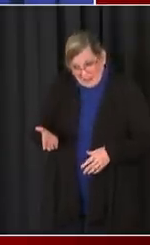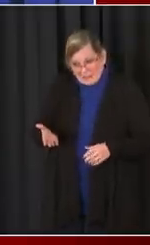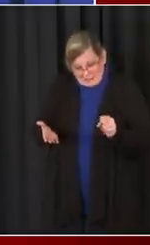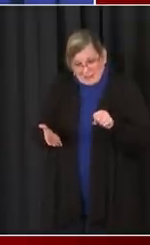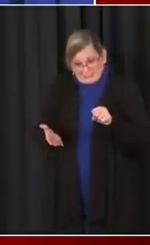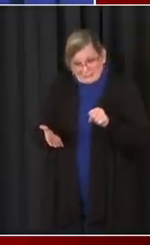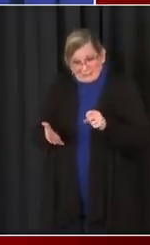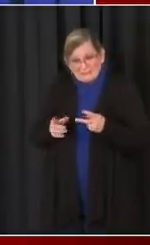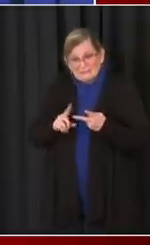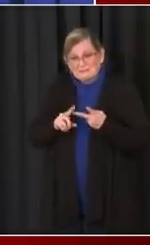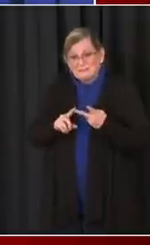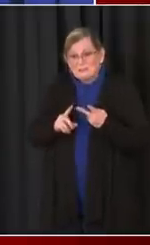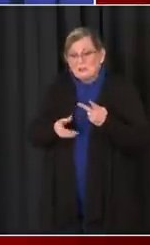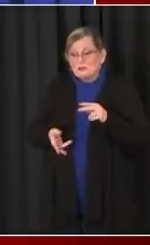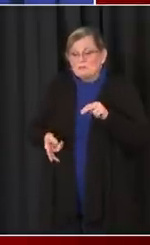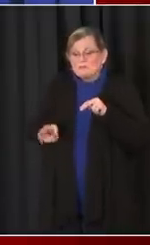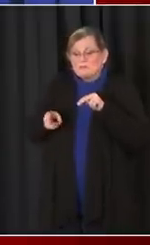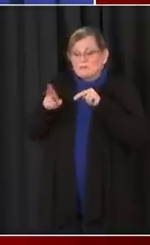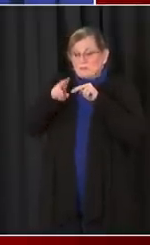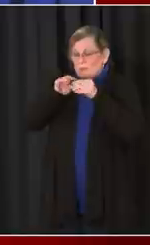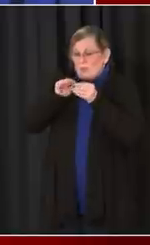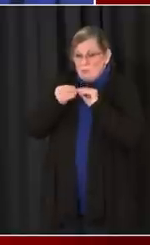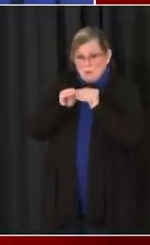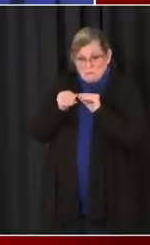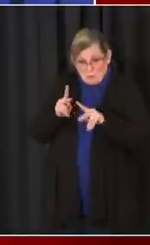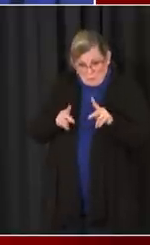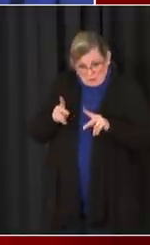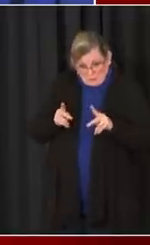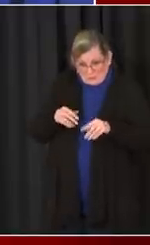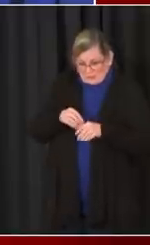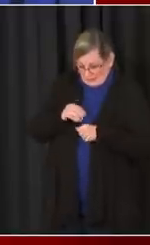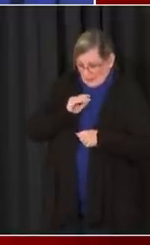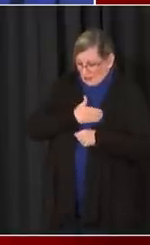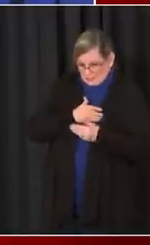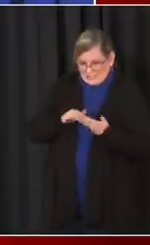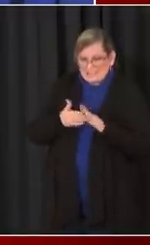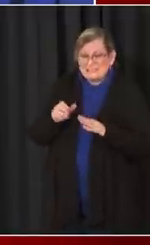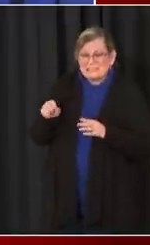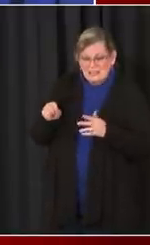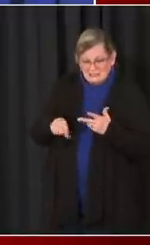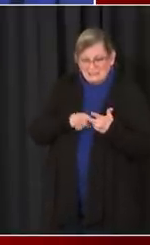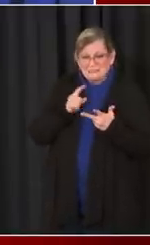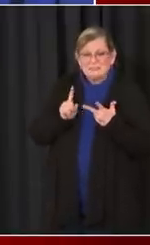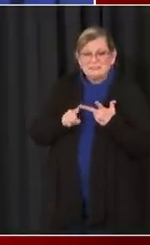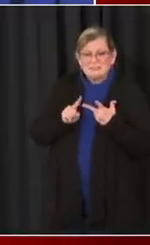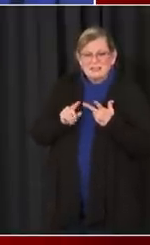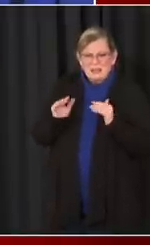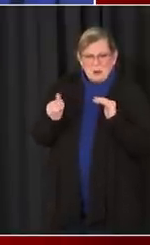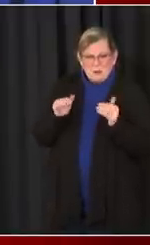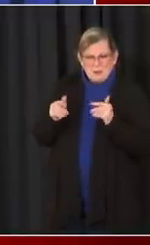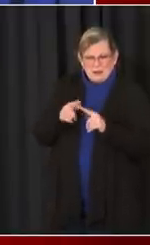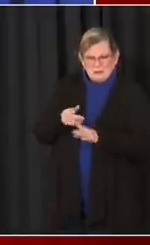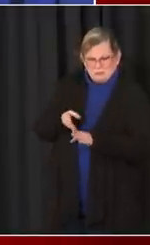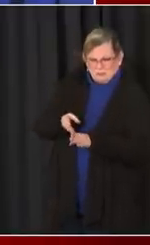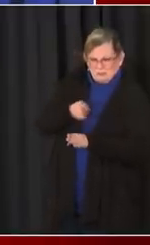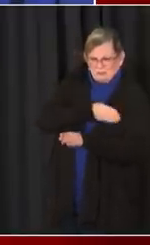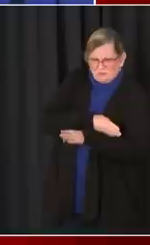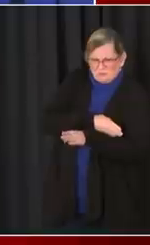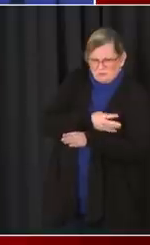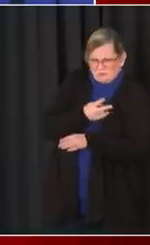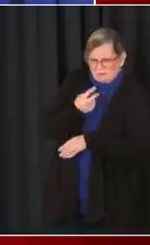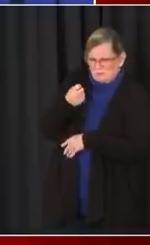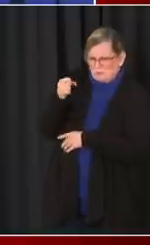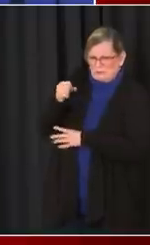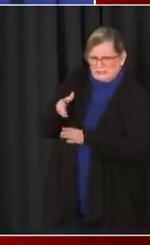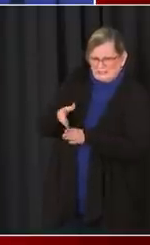an increased number of people into our city. In comparison to the previous two demonstrations,